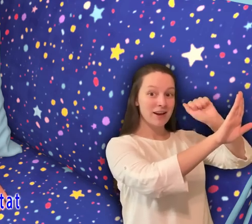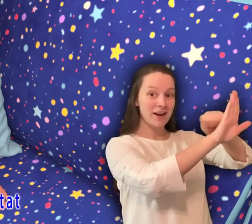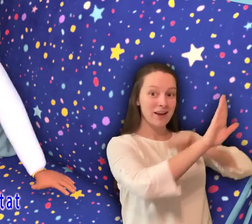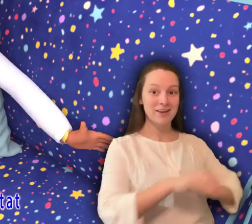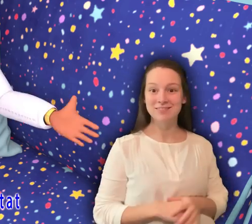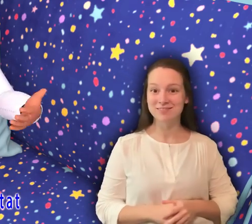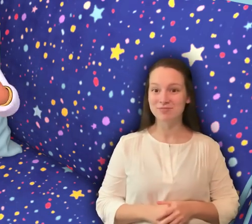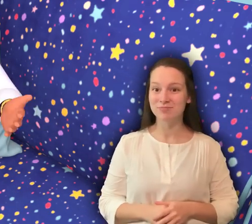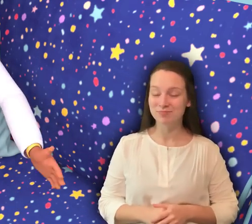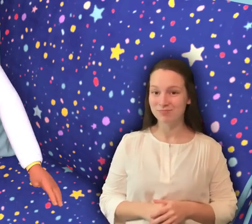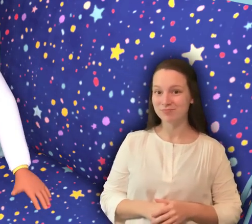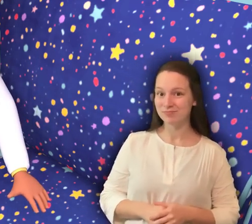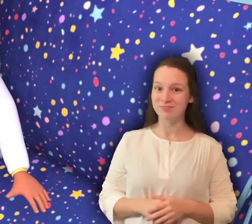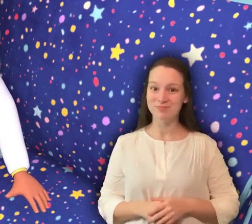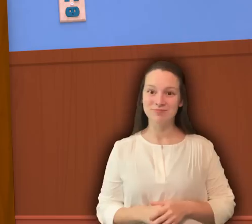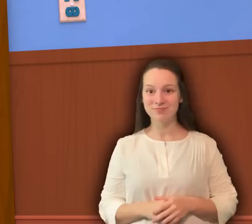a rat attack